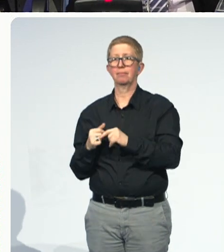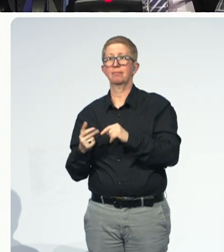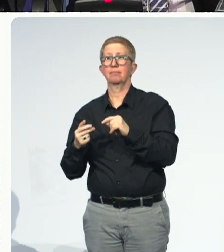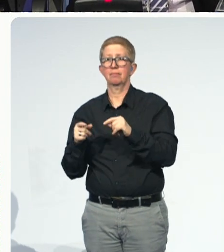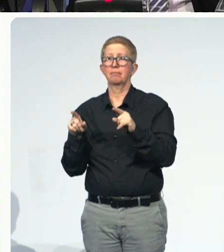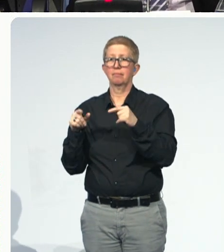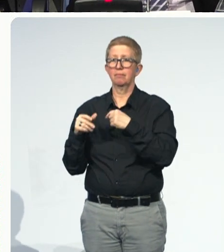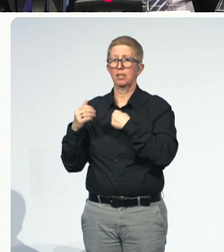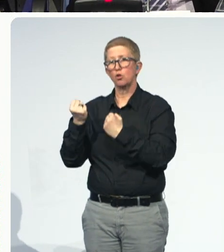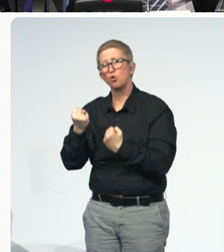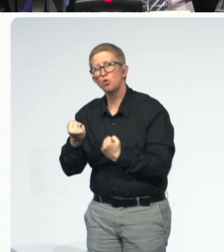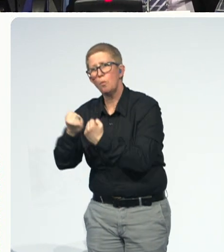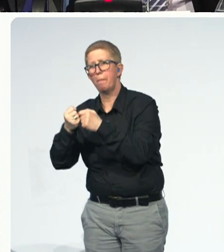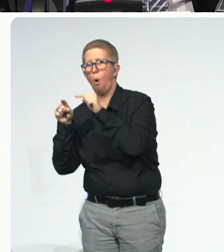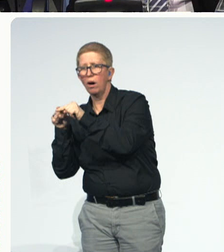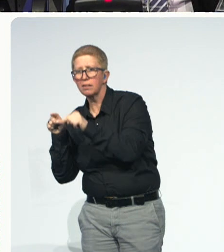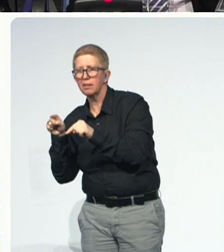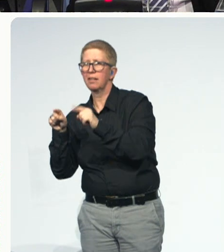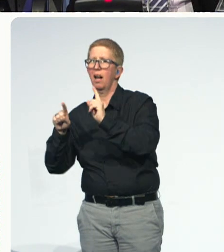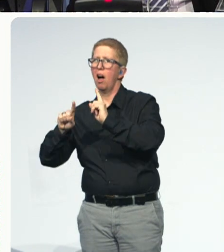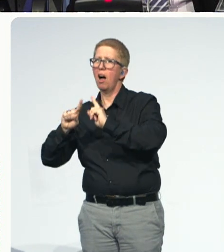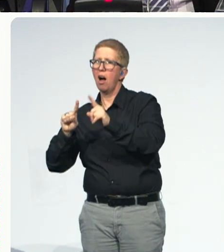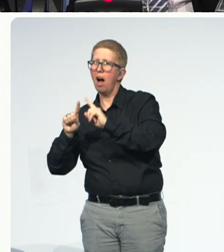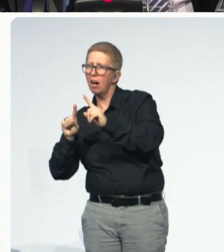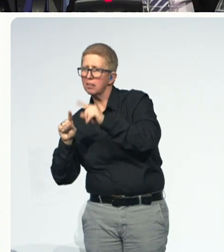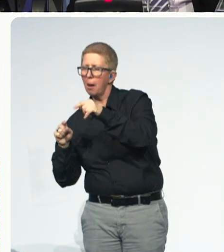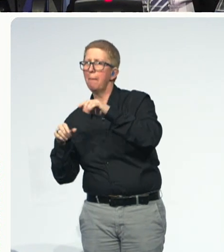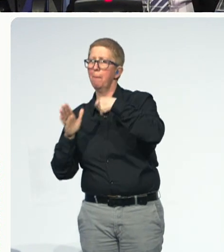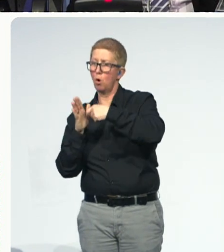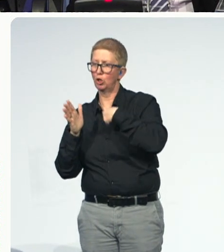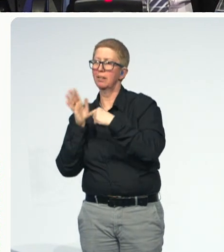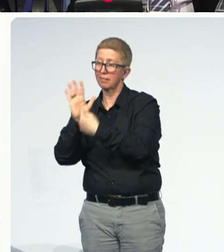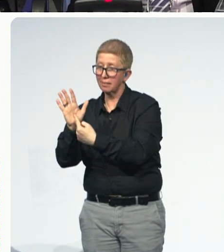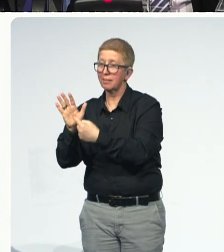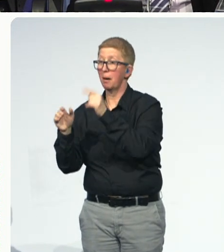to two other programs. One in Singapore.